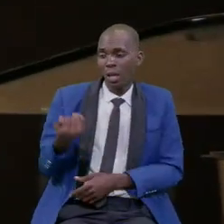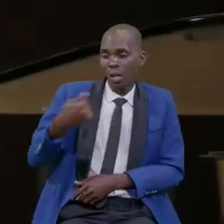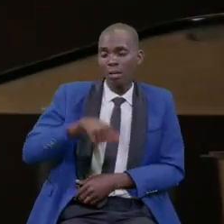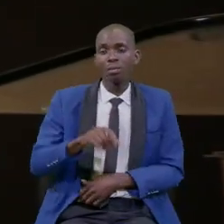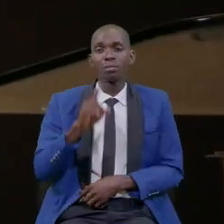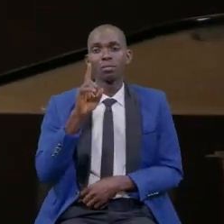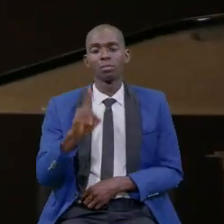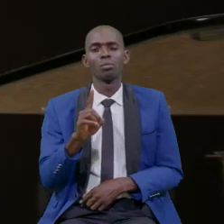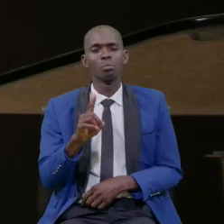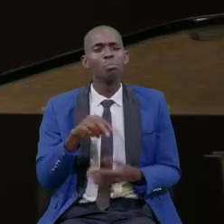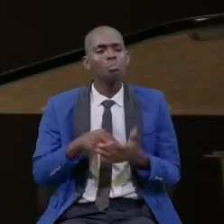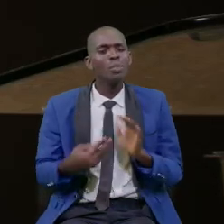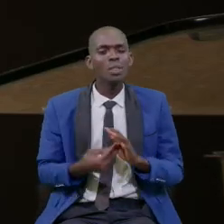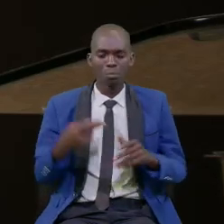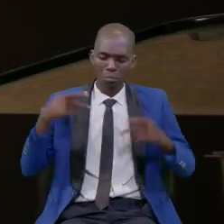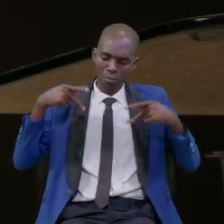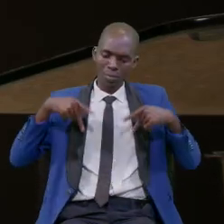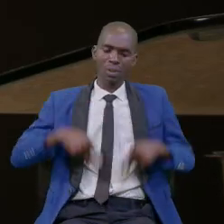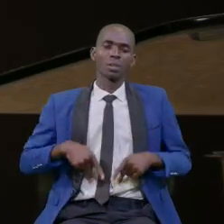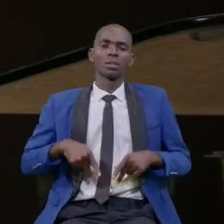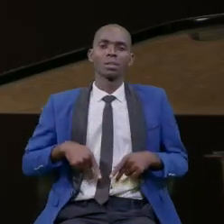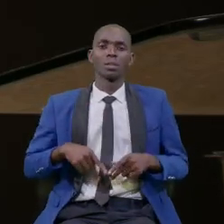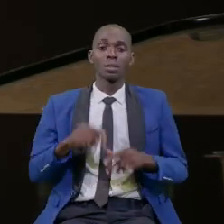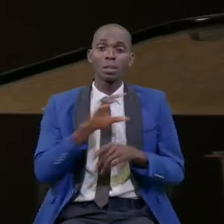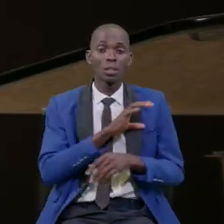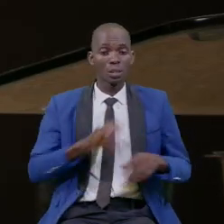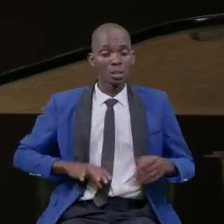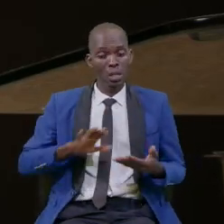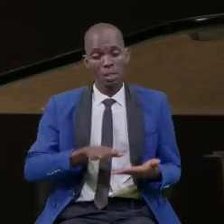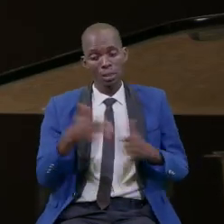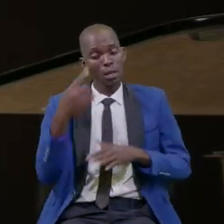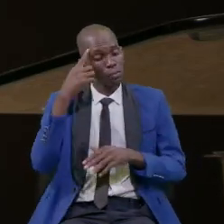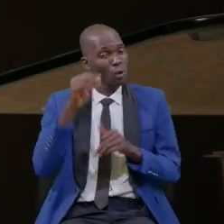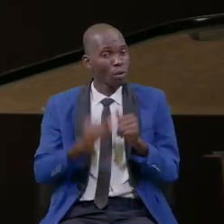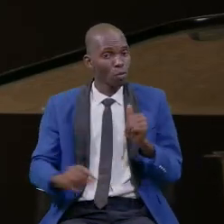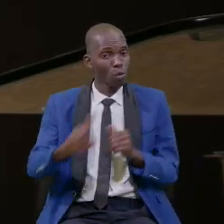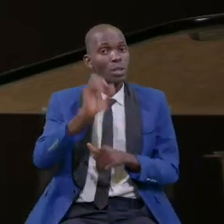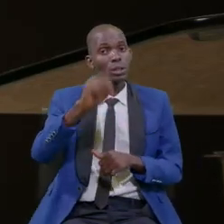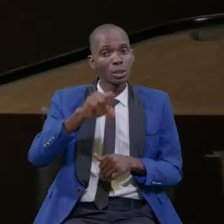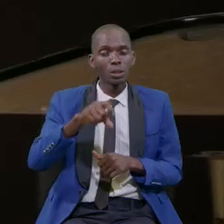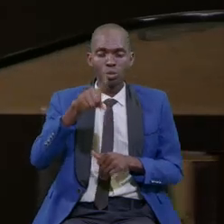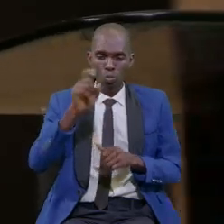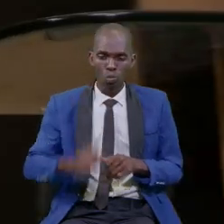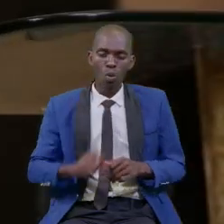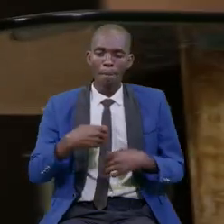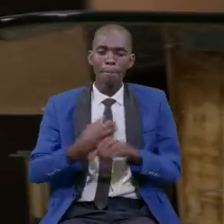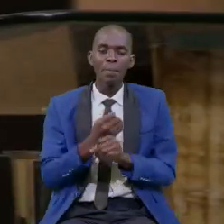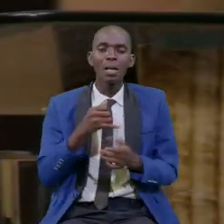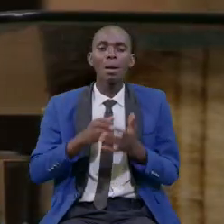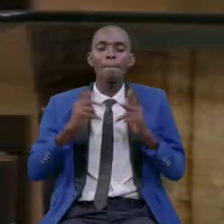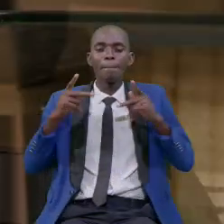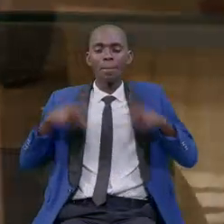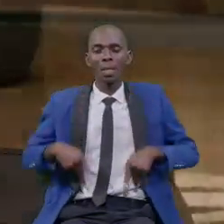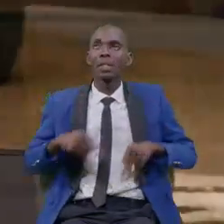You personalize that. Christ died for everyone. I personalize, he died for me. Christ